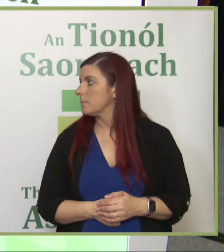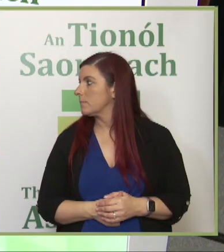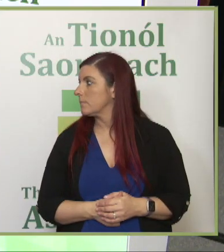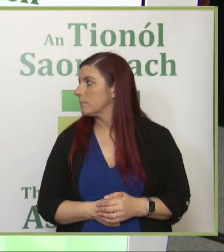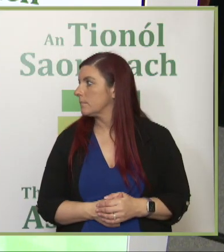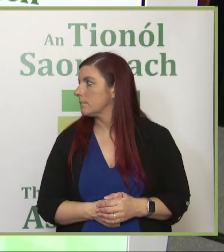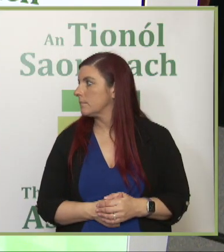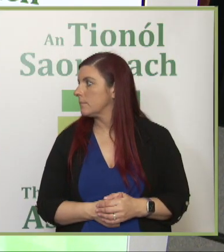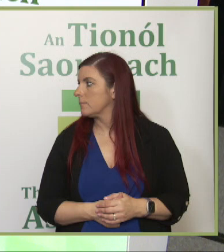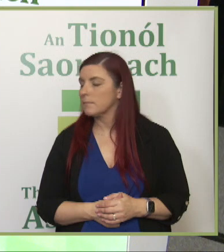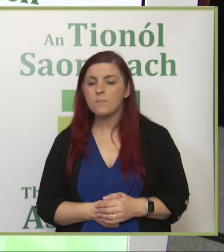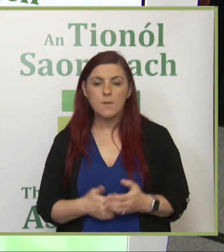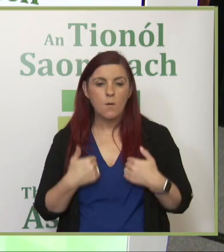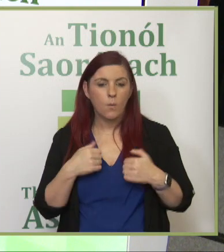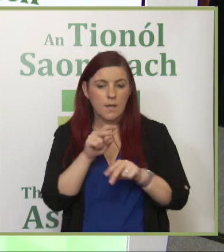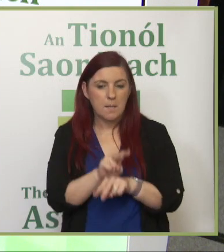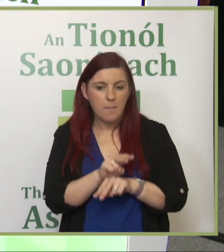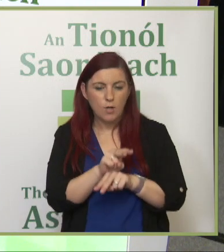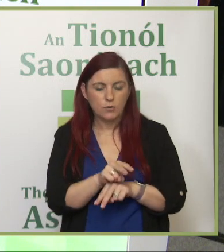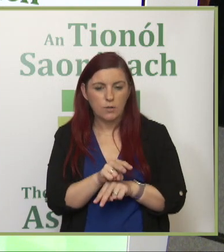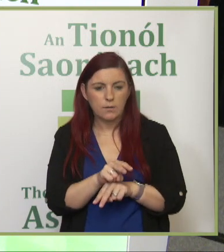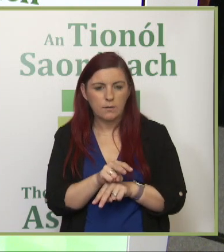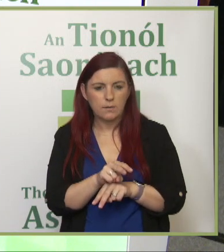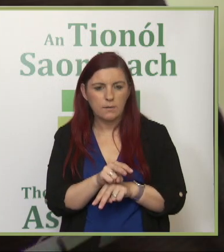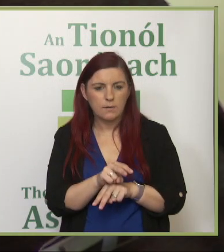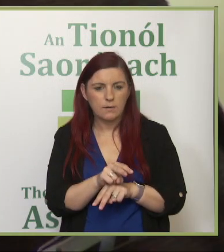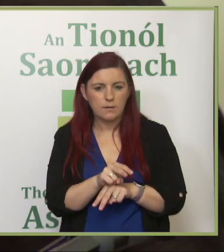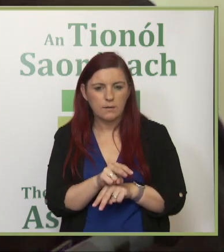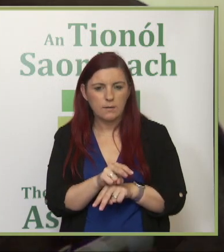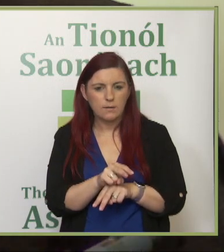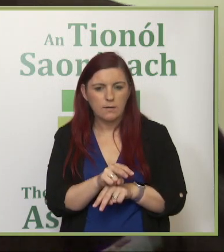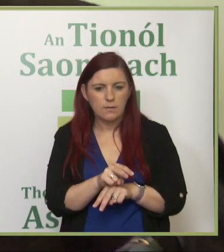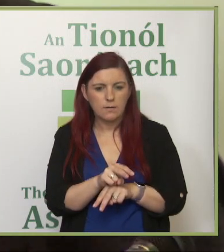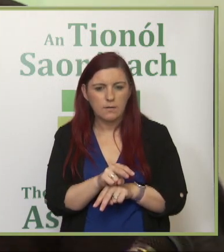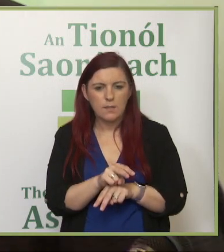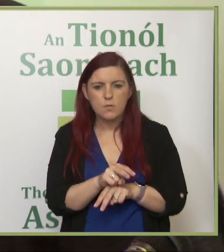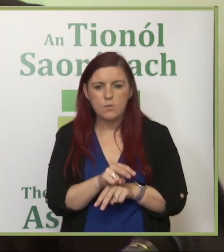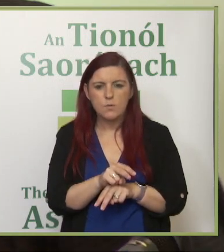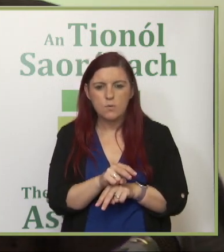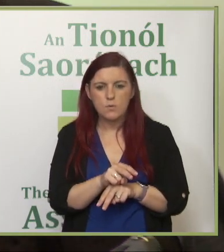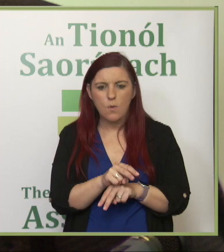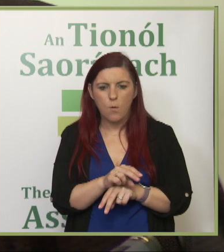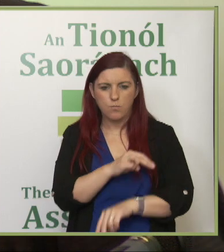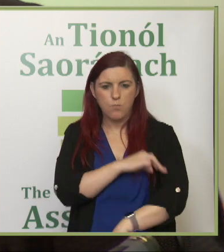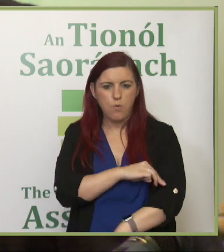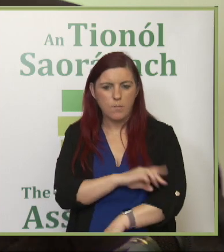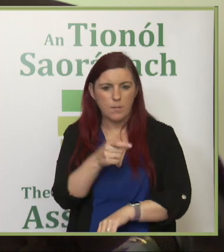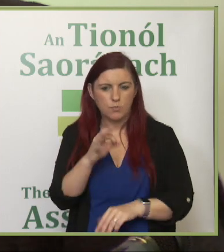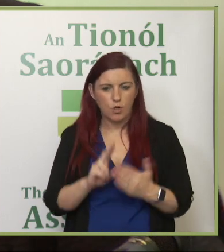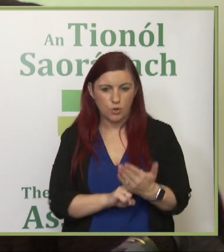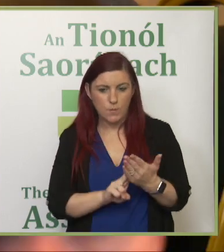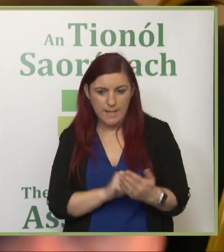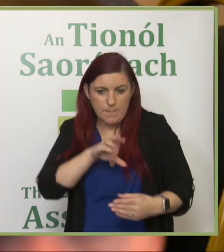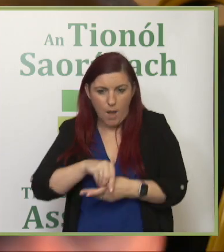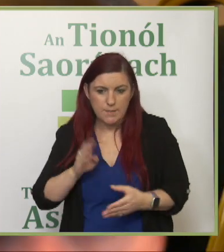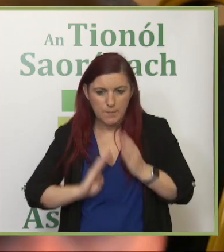Okay, I mean, we monitor everything we can monitor. And the thing about drug problems and drug use is it's a hidden, stigmatized behavior, as Joanne's